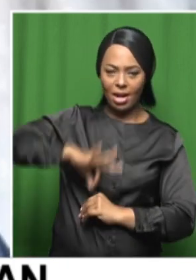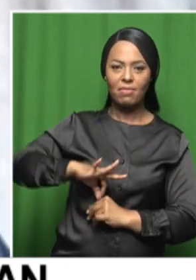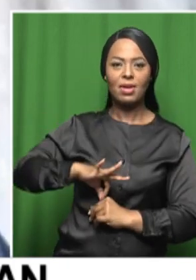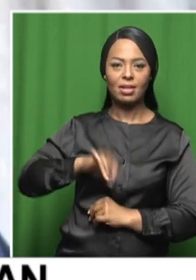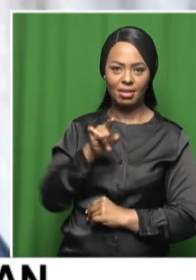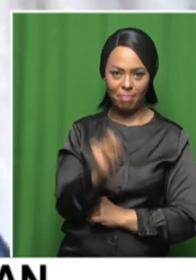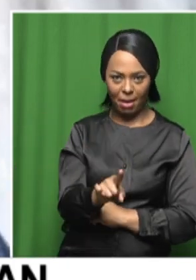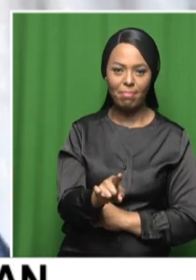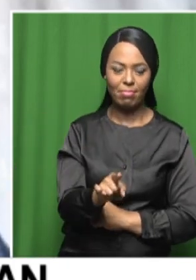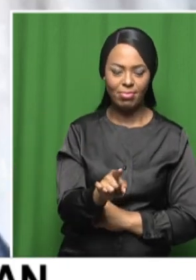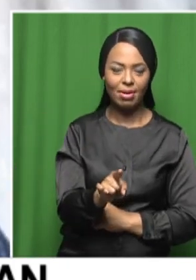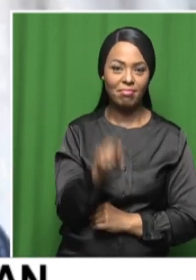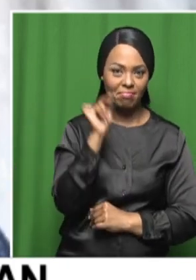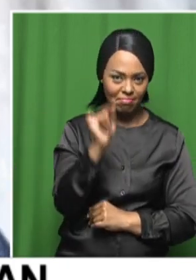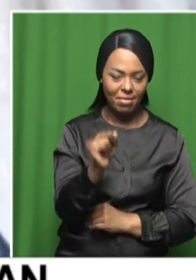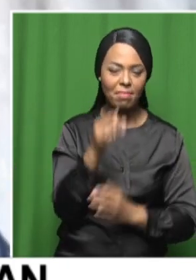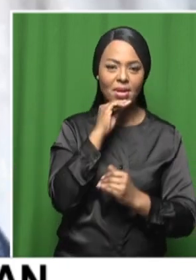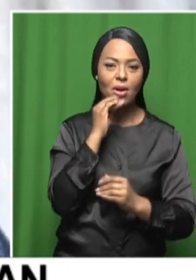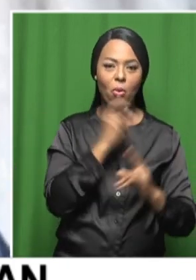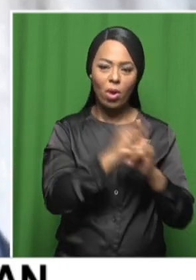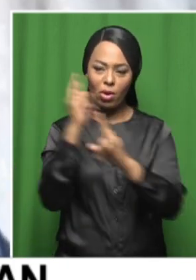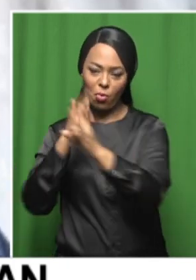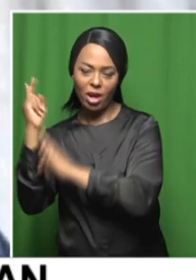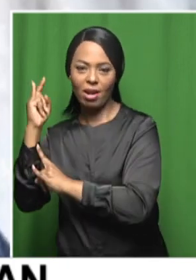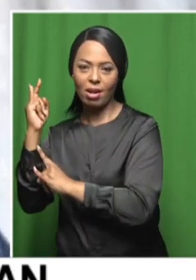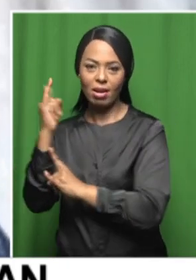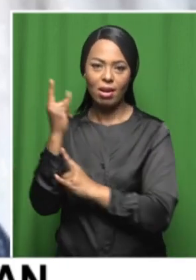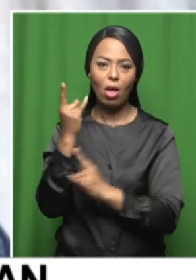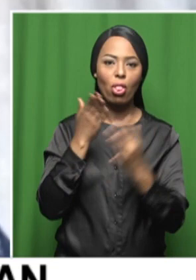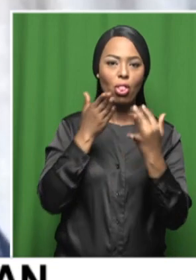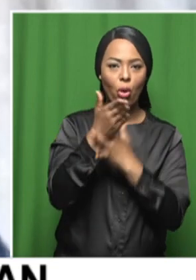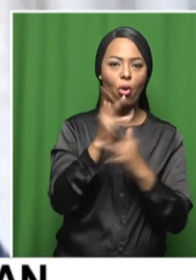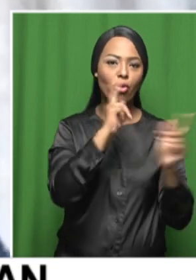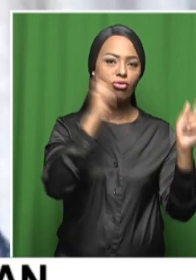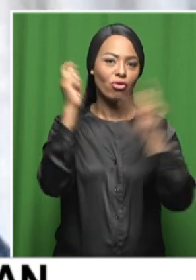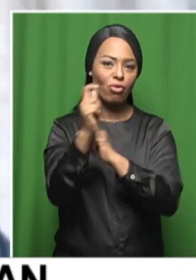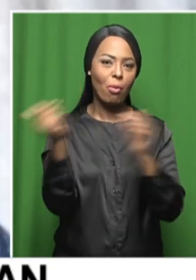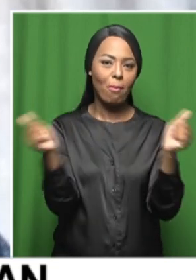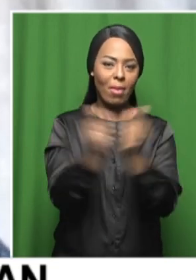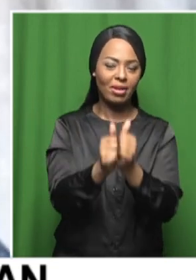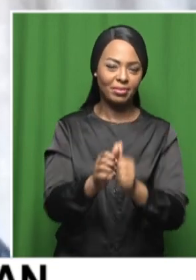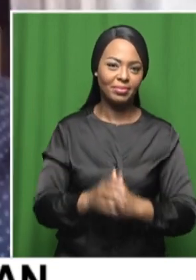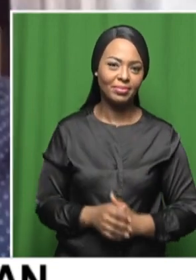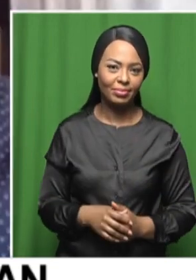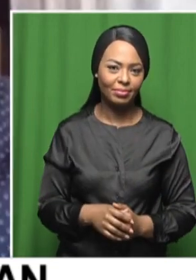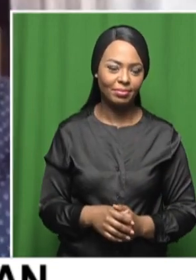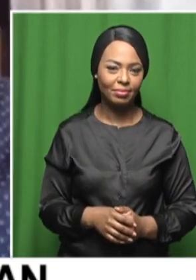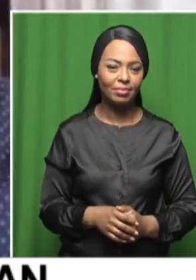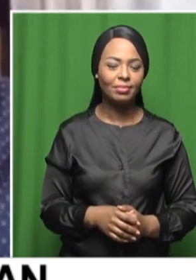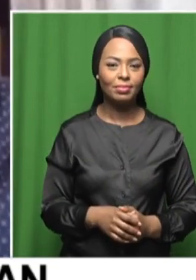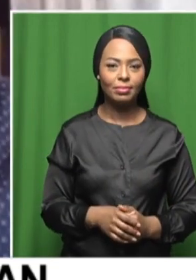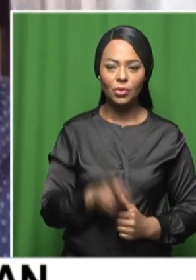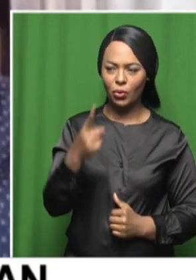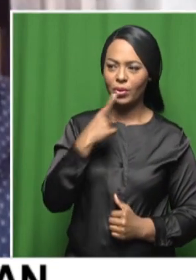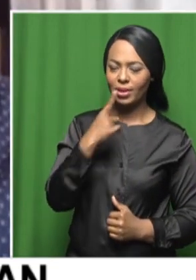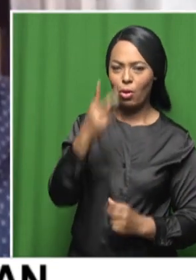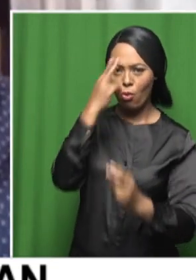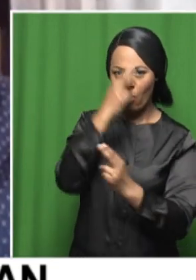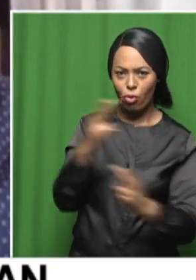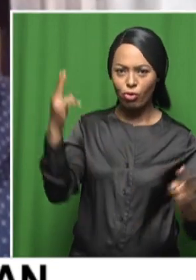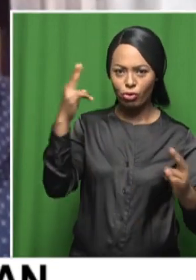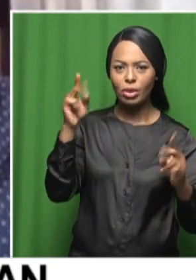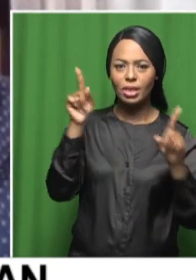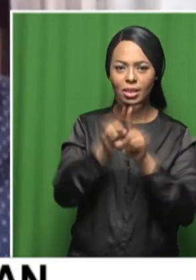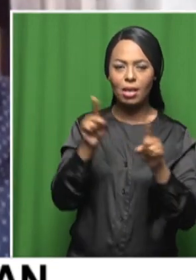and therefore you create win-win situations through transformative partnerships. Now, you mentioned Ubuntu, you also